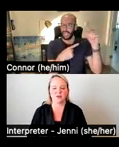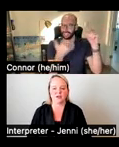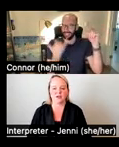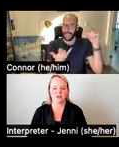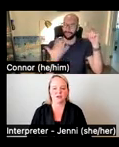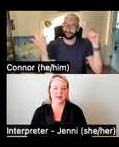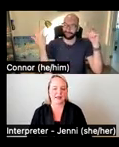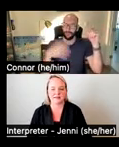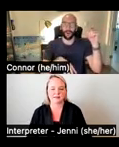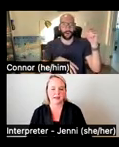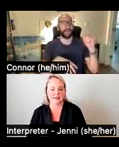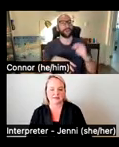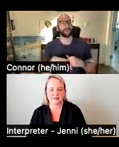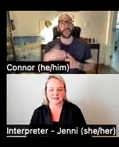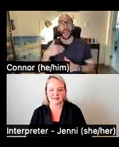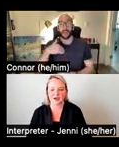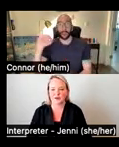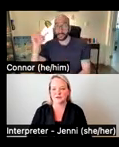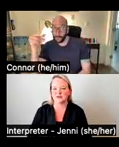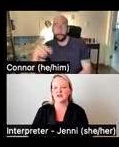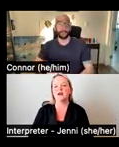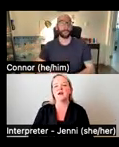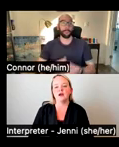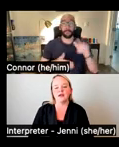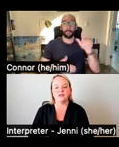media, Twitter, X, I guess it is now,